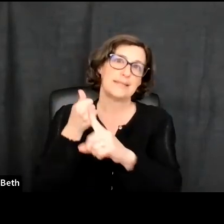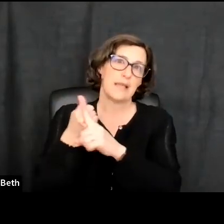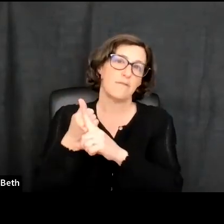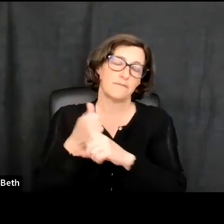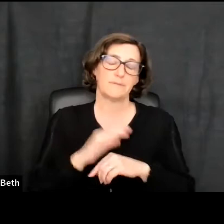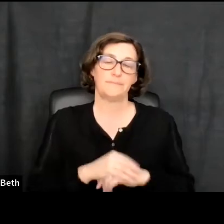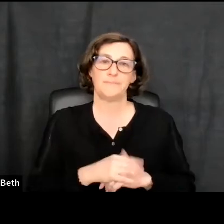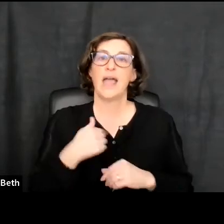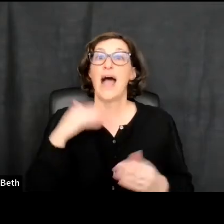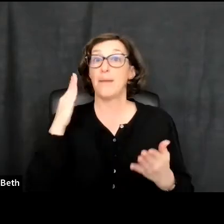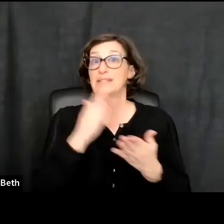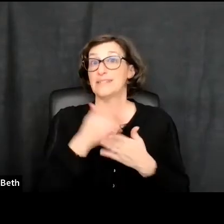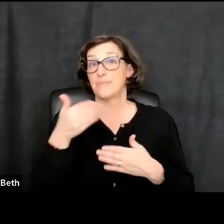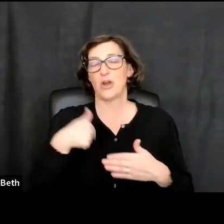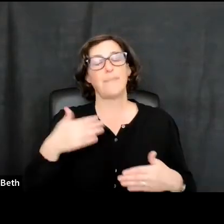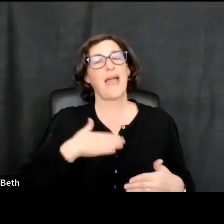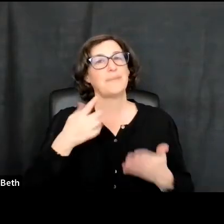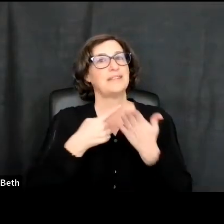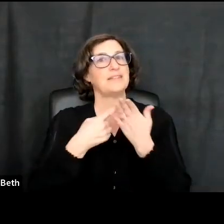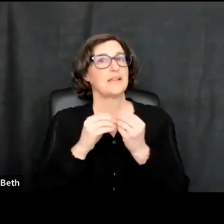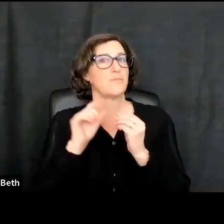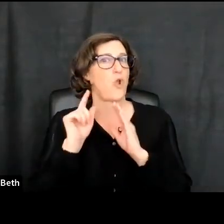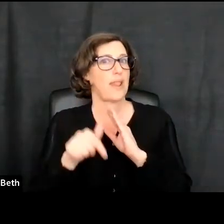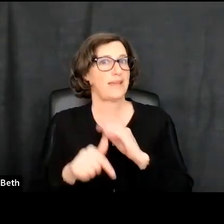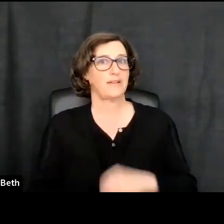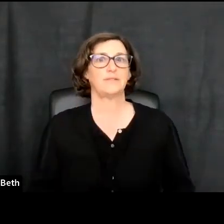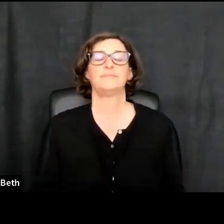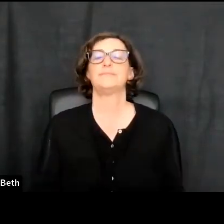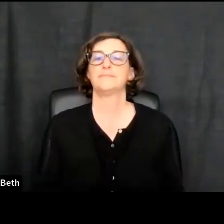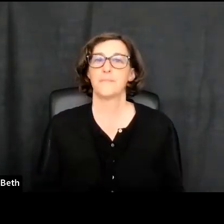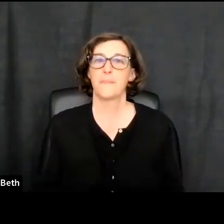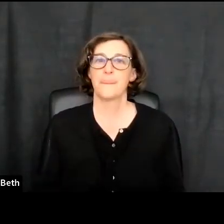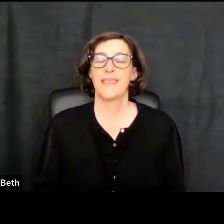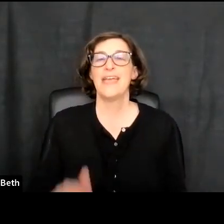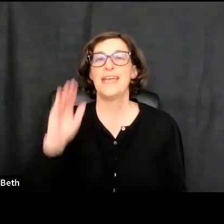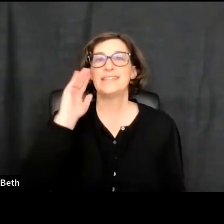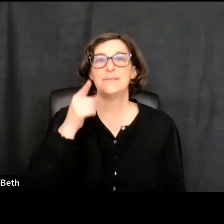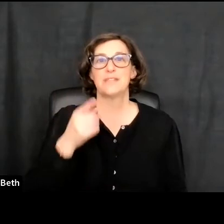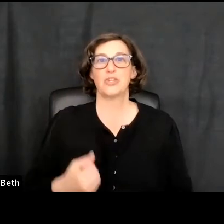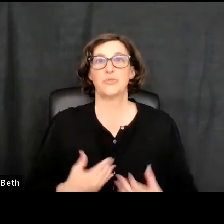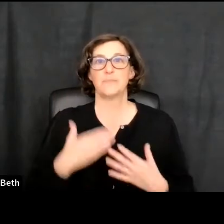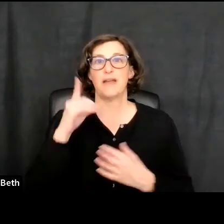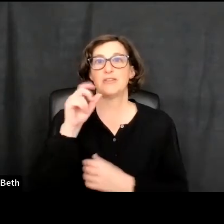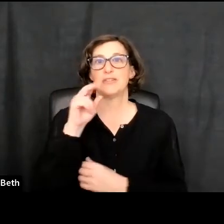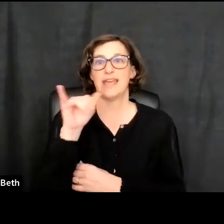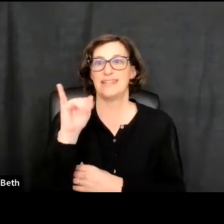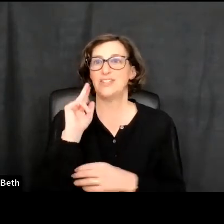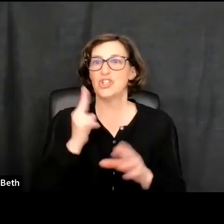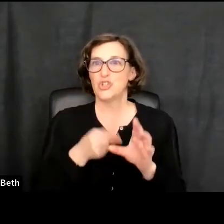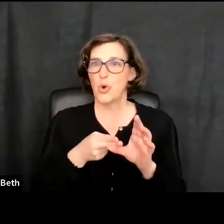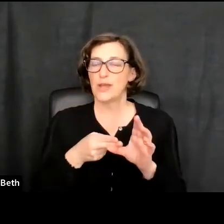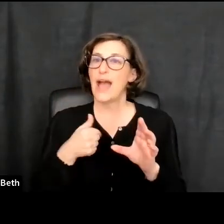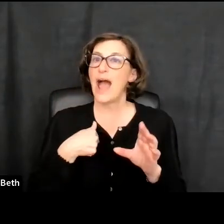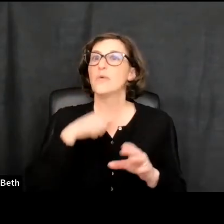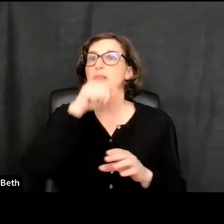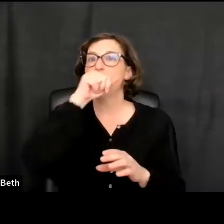I'll stop there. I'm happy to talk more later. Shawna, and it seems like you inspired Danie to jump in, and I'd love to hear from both